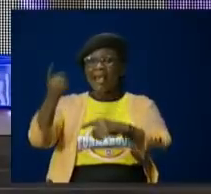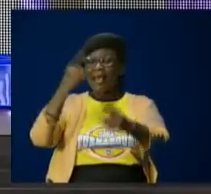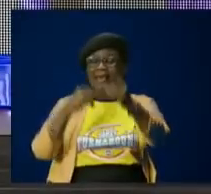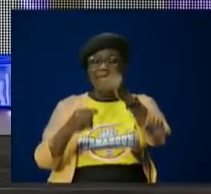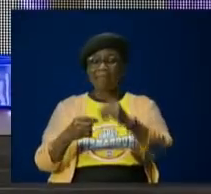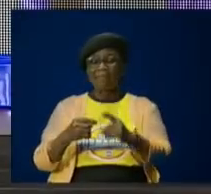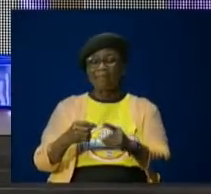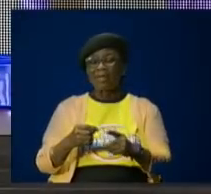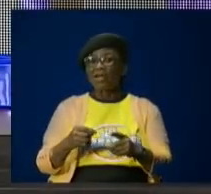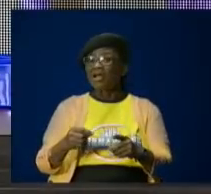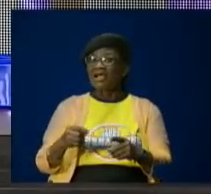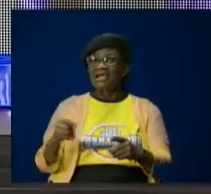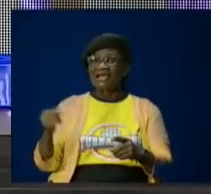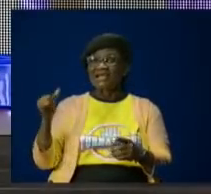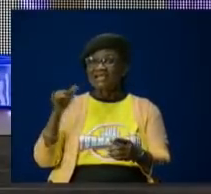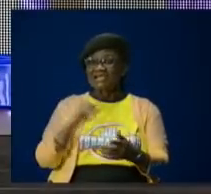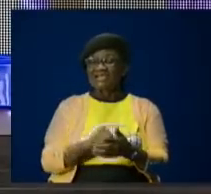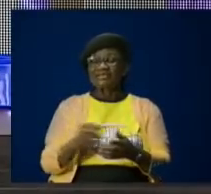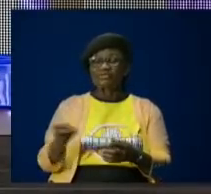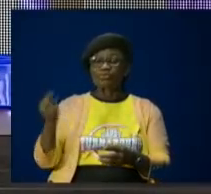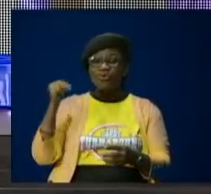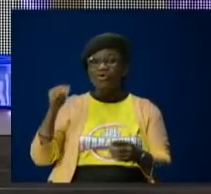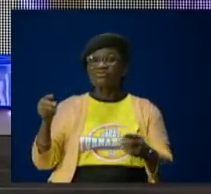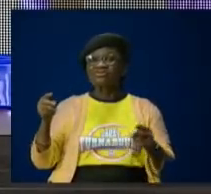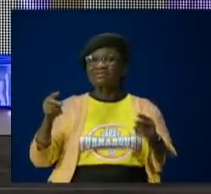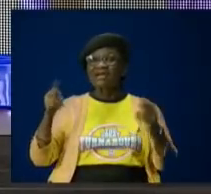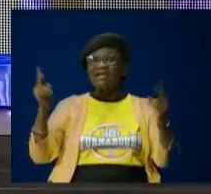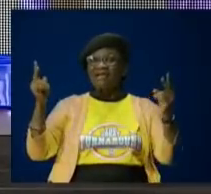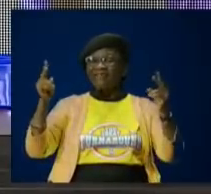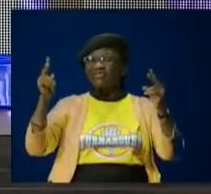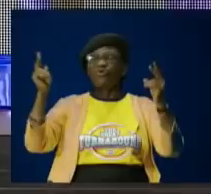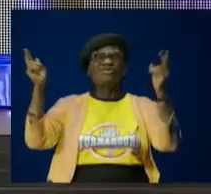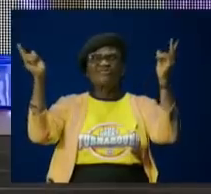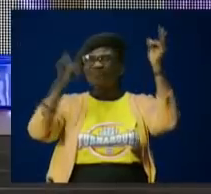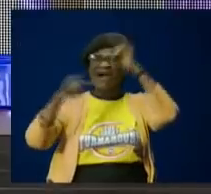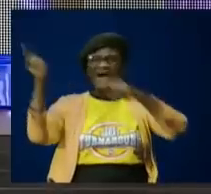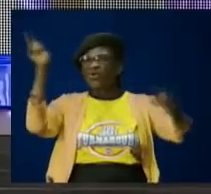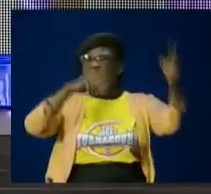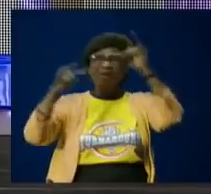So violent, the captain called us together and told us